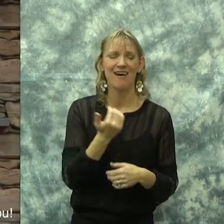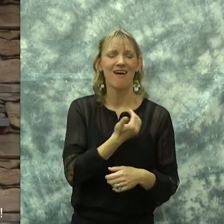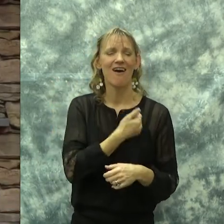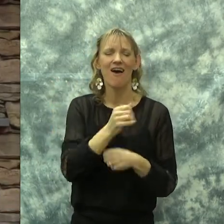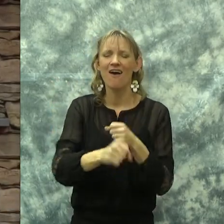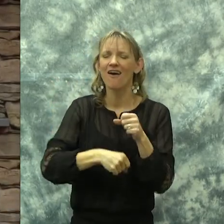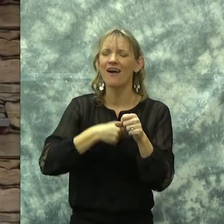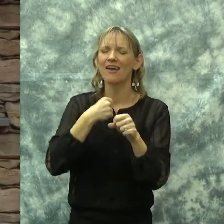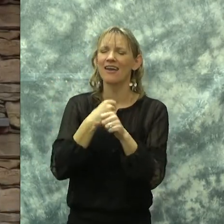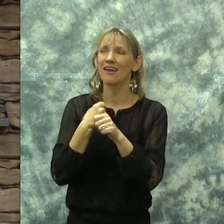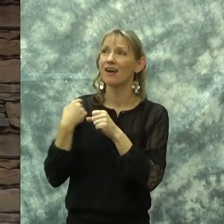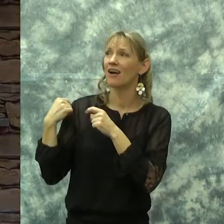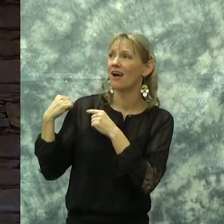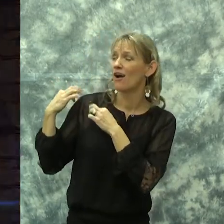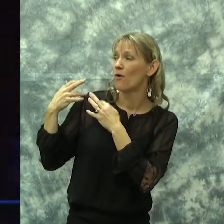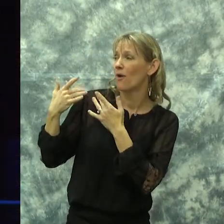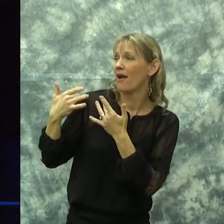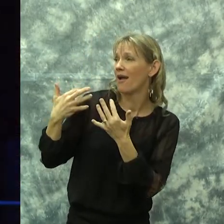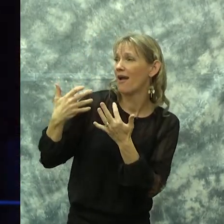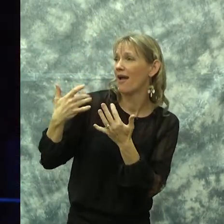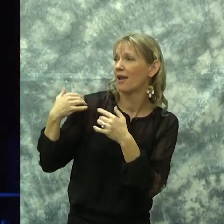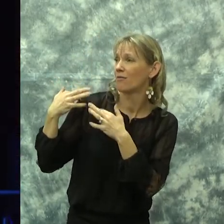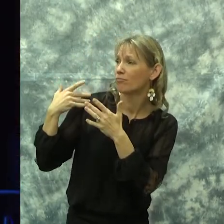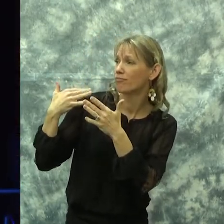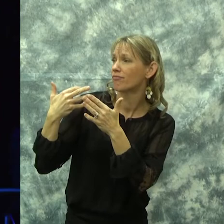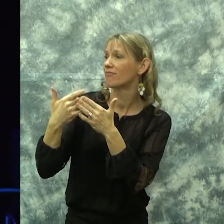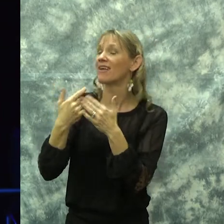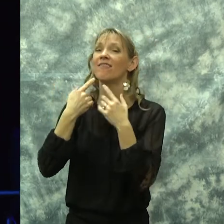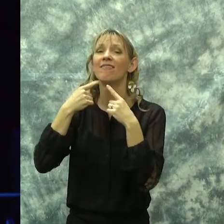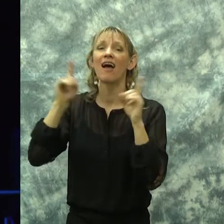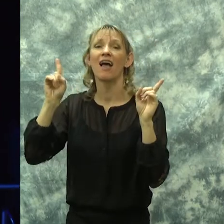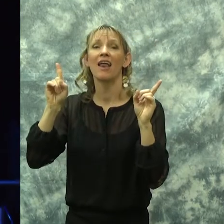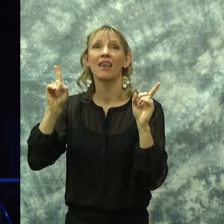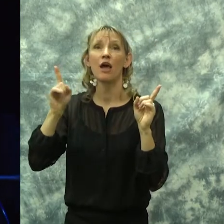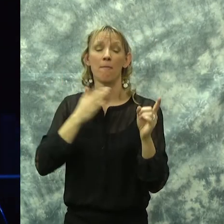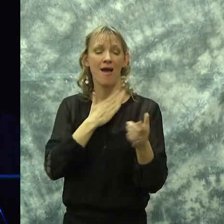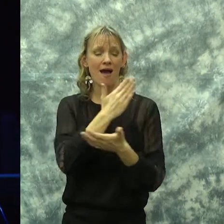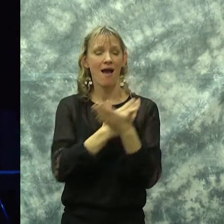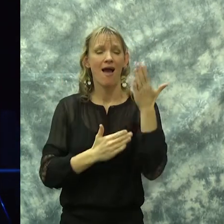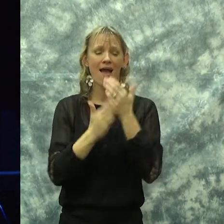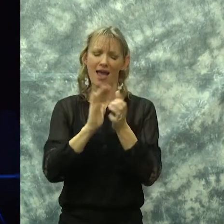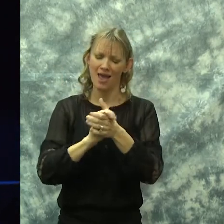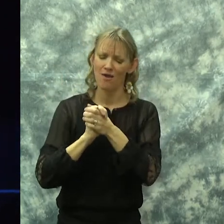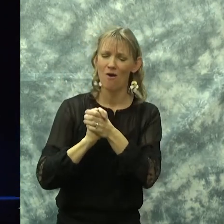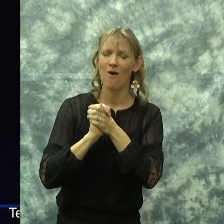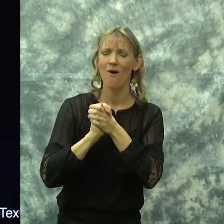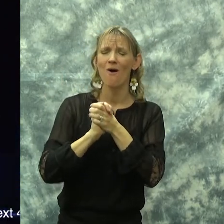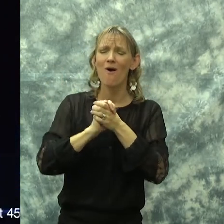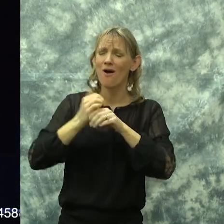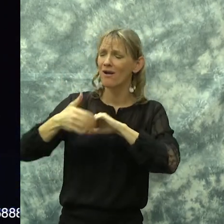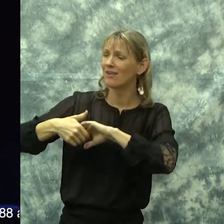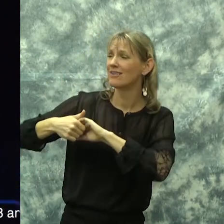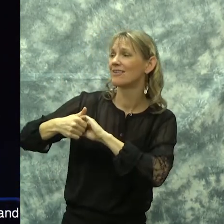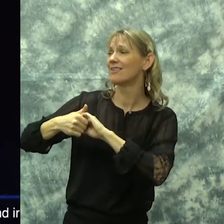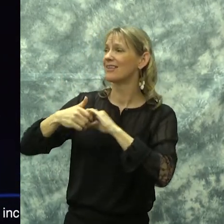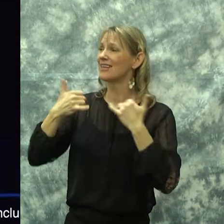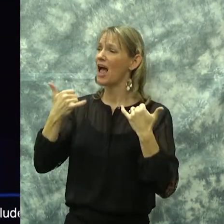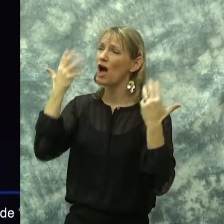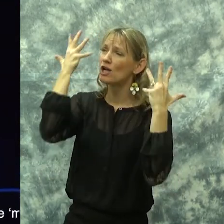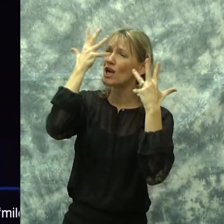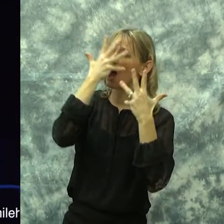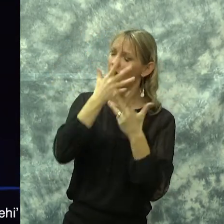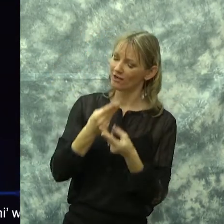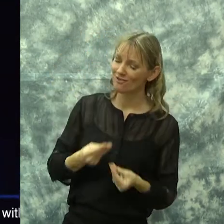Took a long time to grow. Don't let go of my hand now. Darkness has